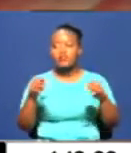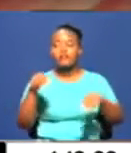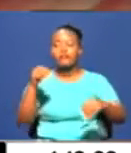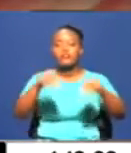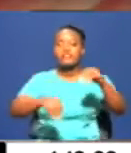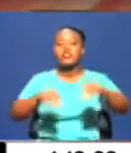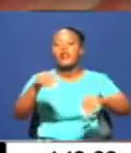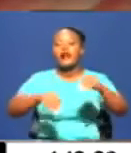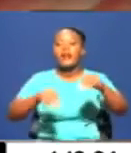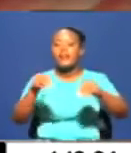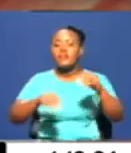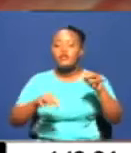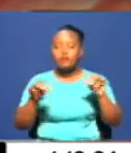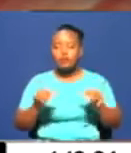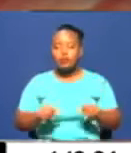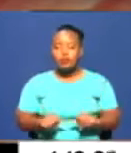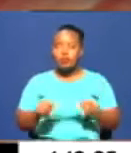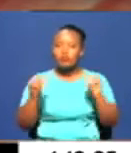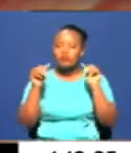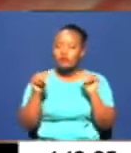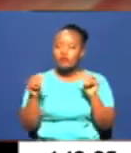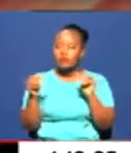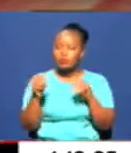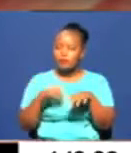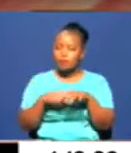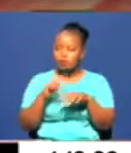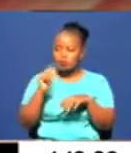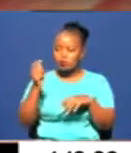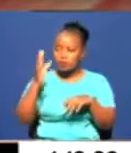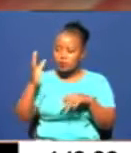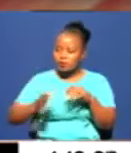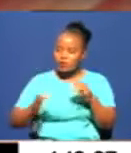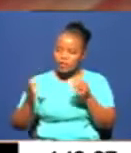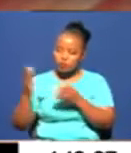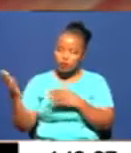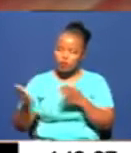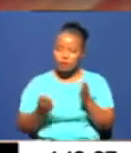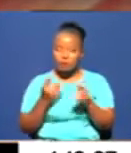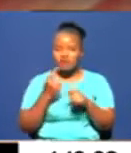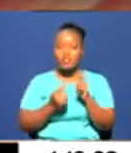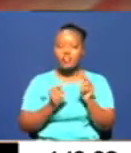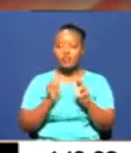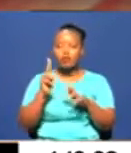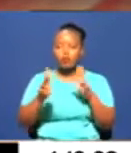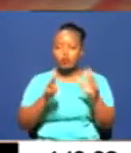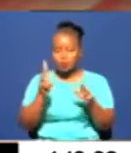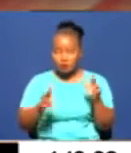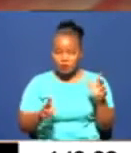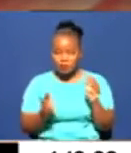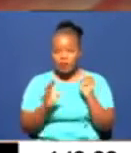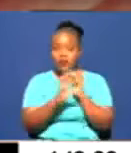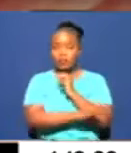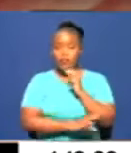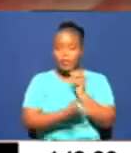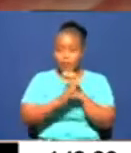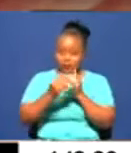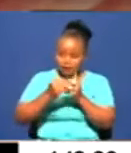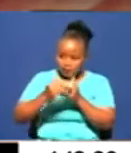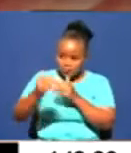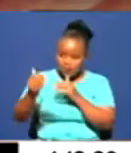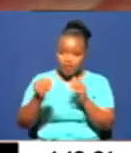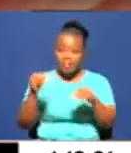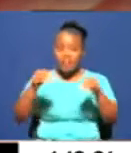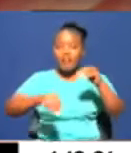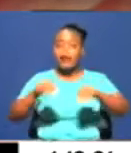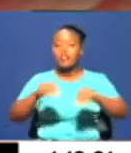reverberated across the country as Kenyans ushered in 2022. As the country heads to the general elections in the next 8 months,